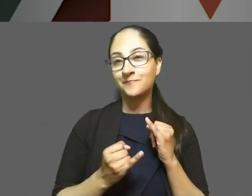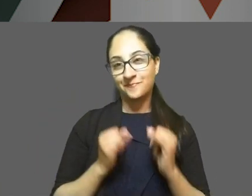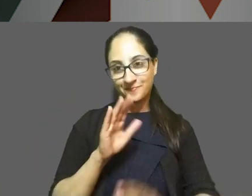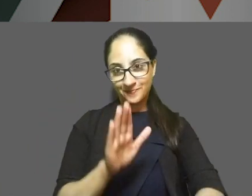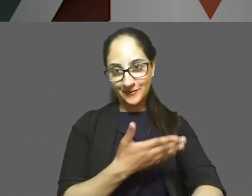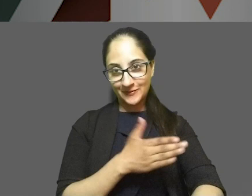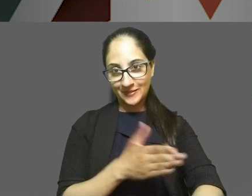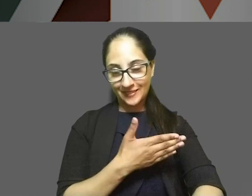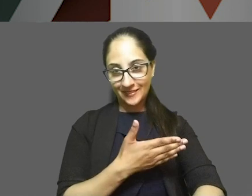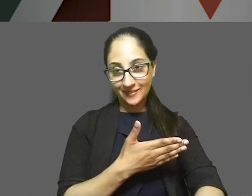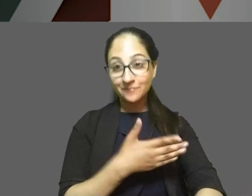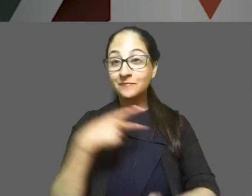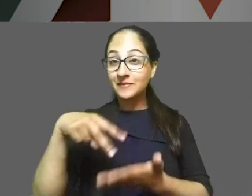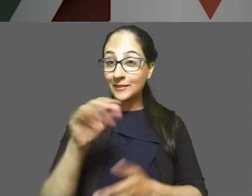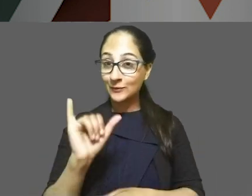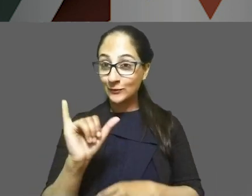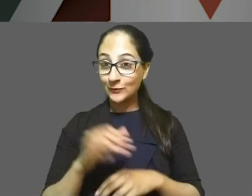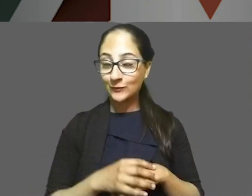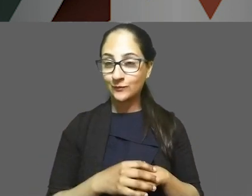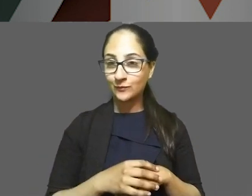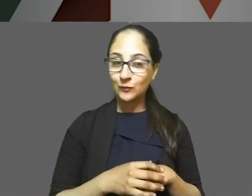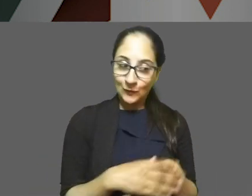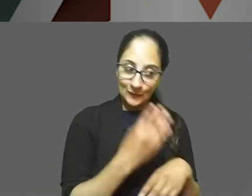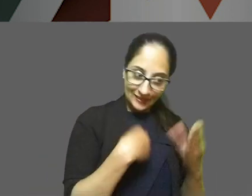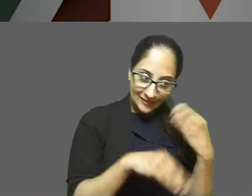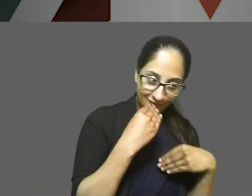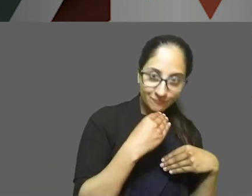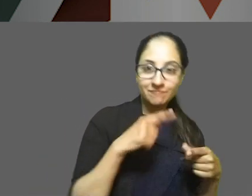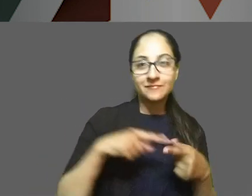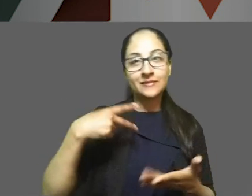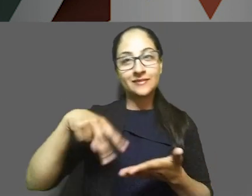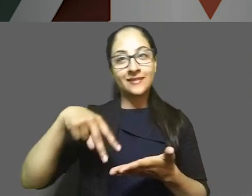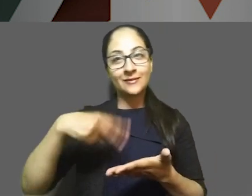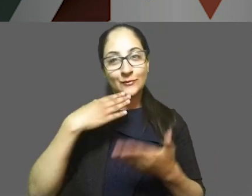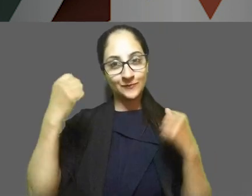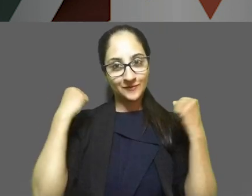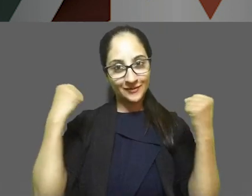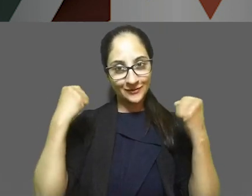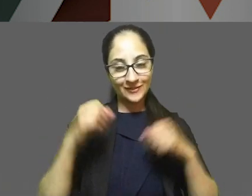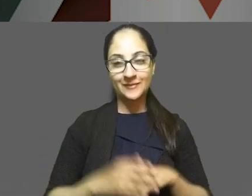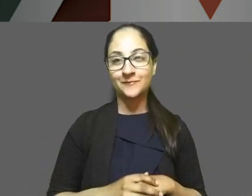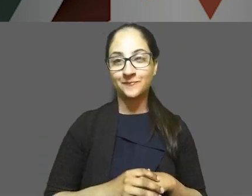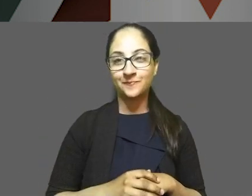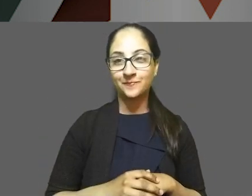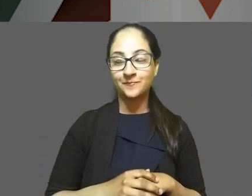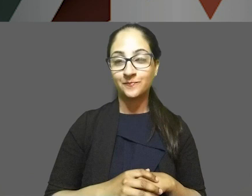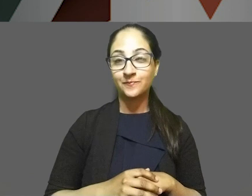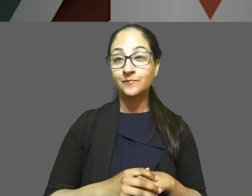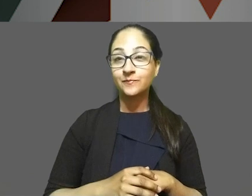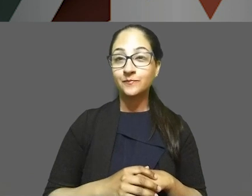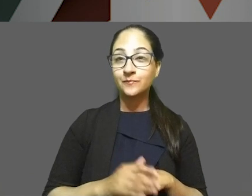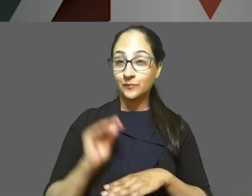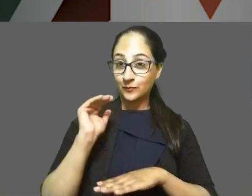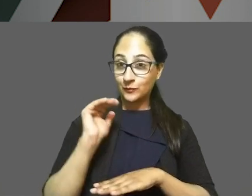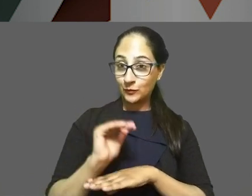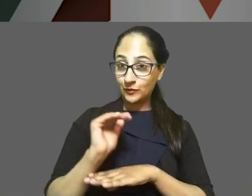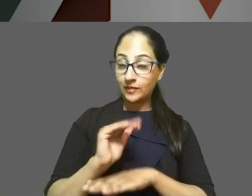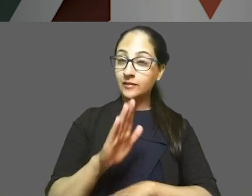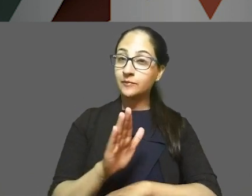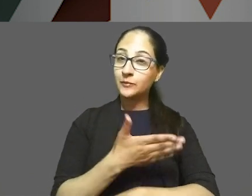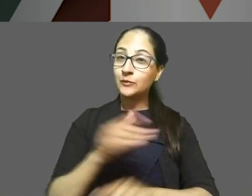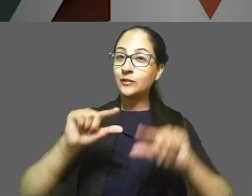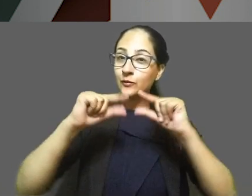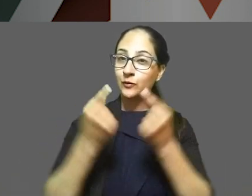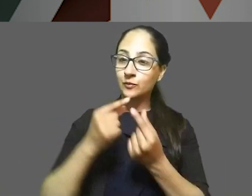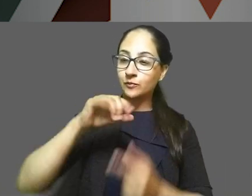course, no Eid celebration would be complete without music and some light ras to work off that karai chicken. So tonight, we will conclude with a